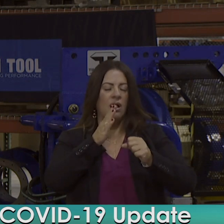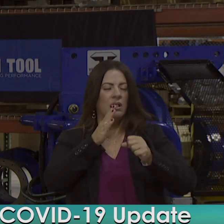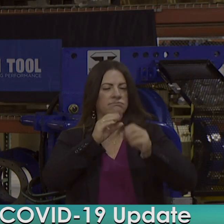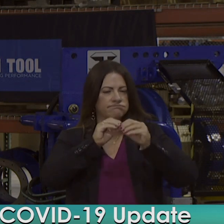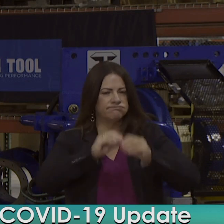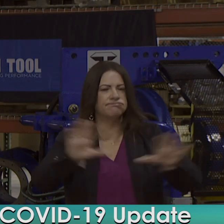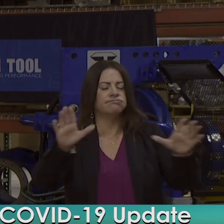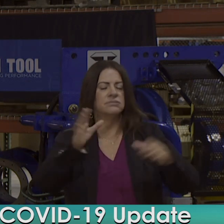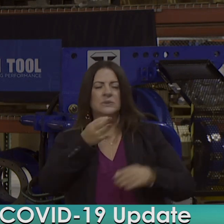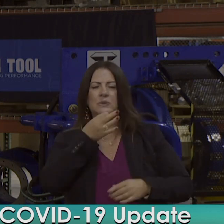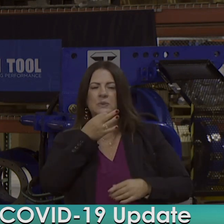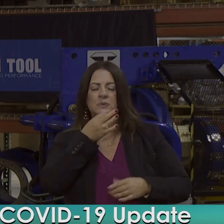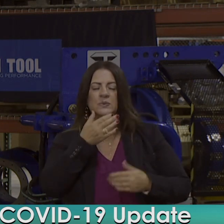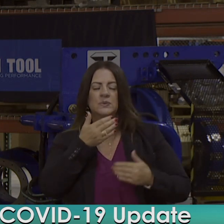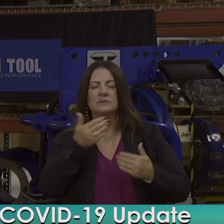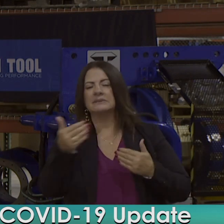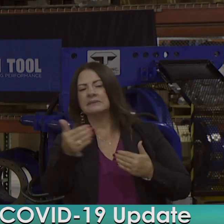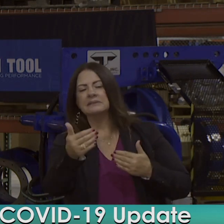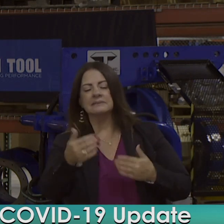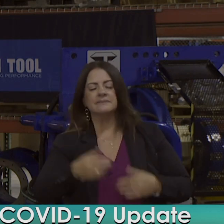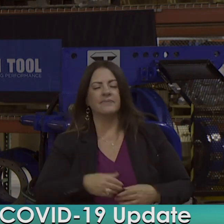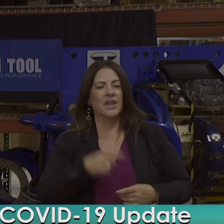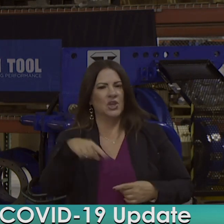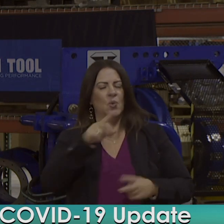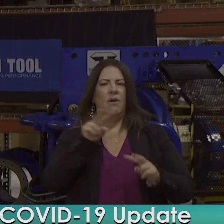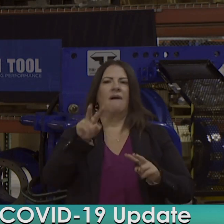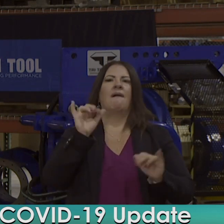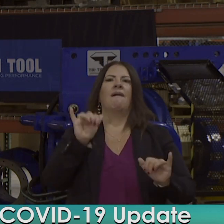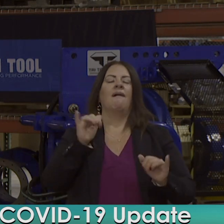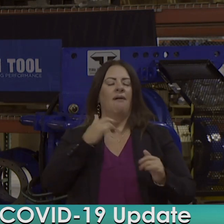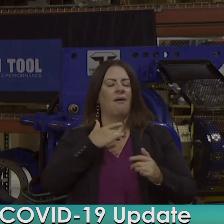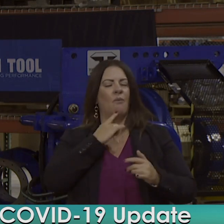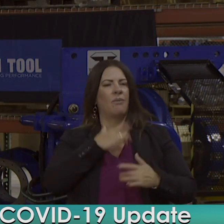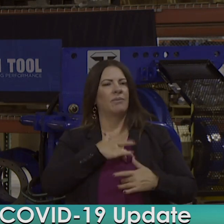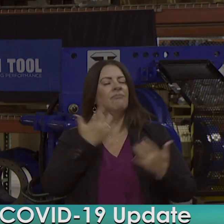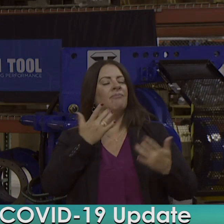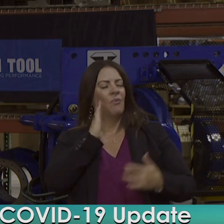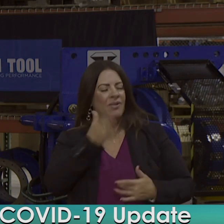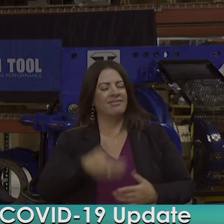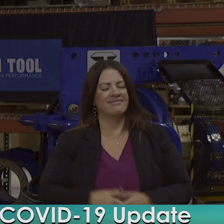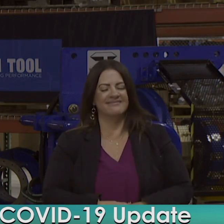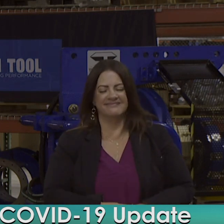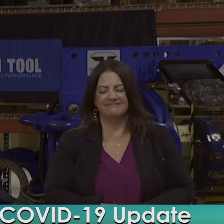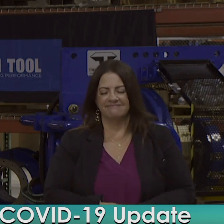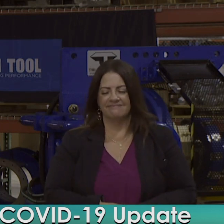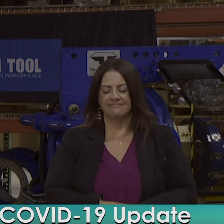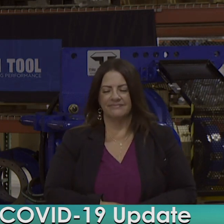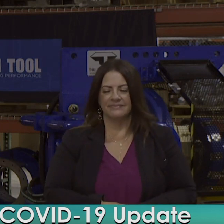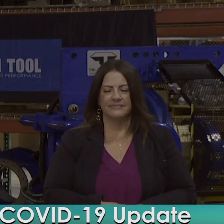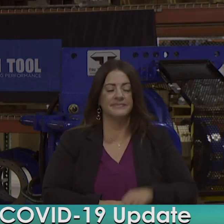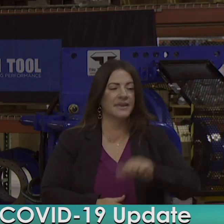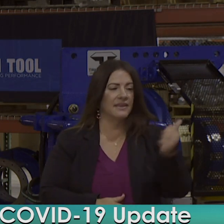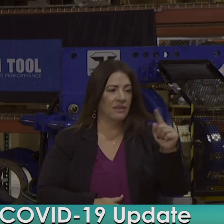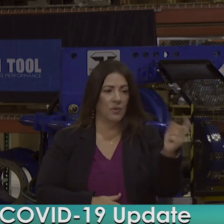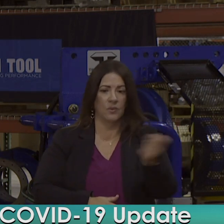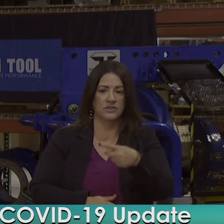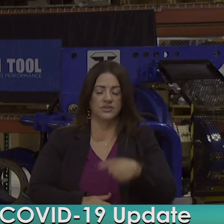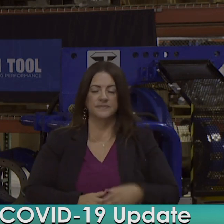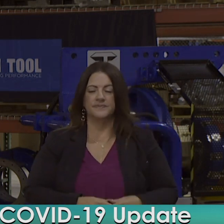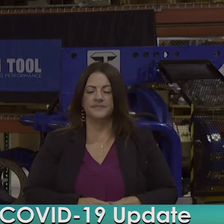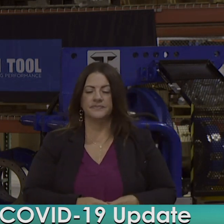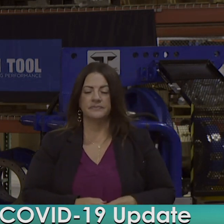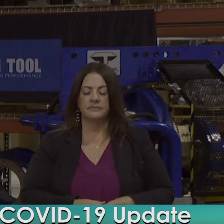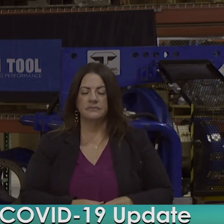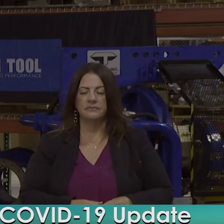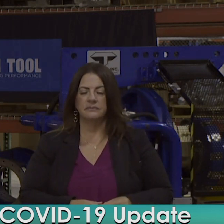and I believe Angela will be very, very enthusiastic to share that with people. Carlos Granda of ABC would like to